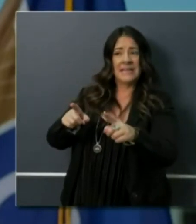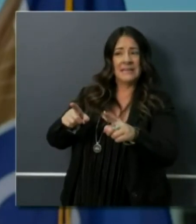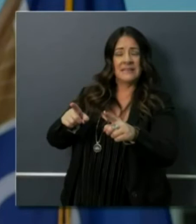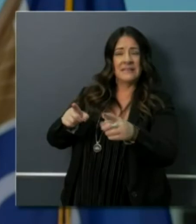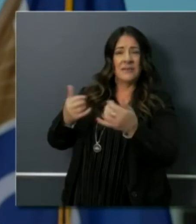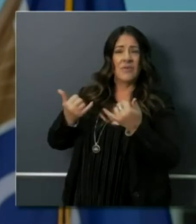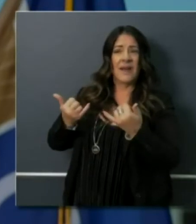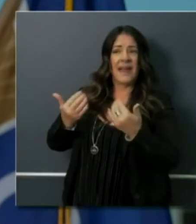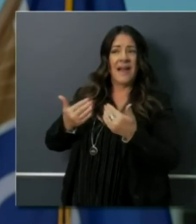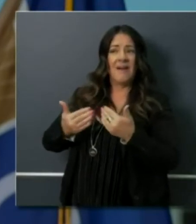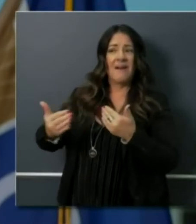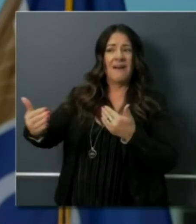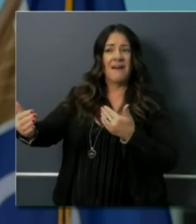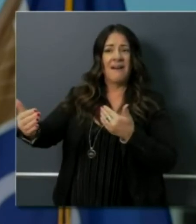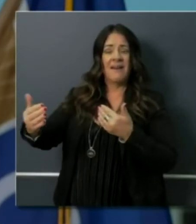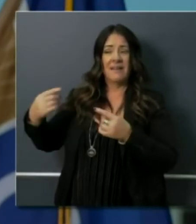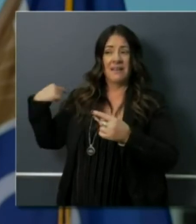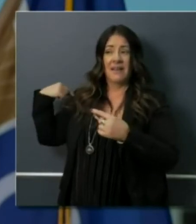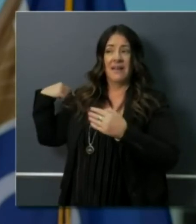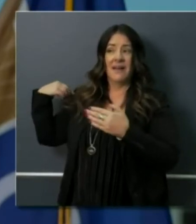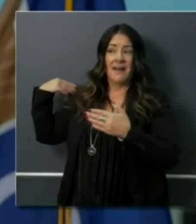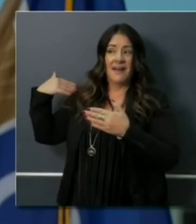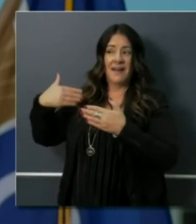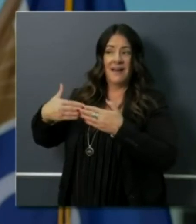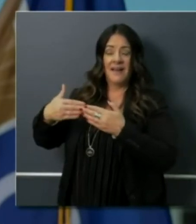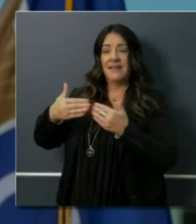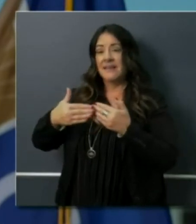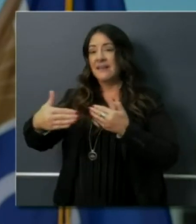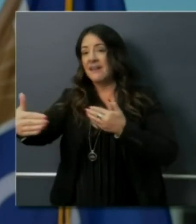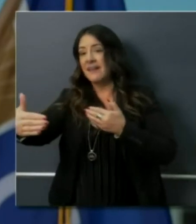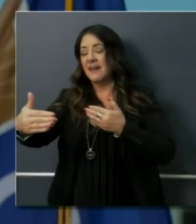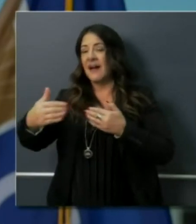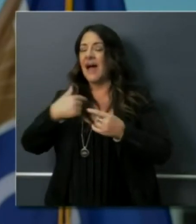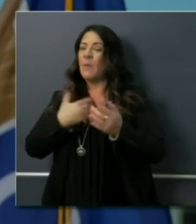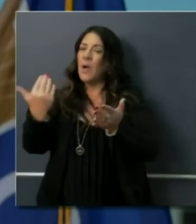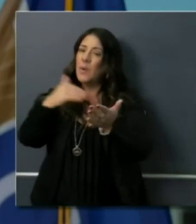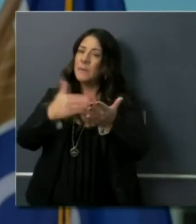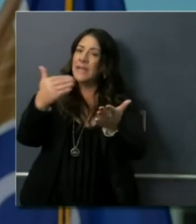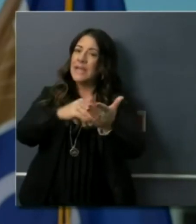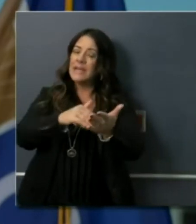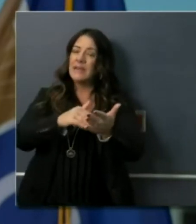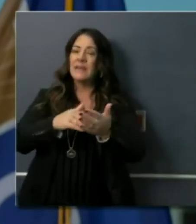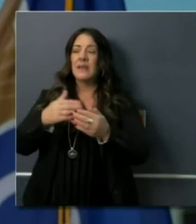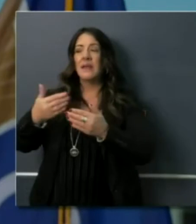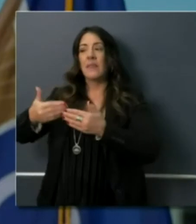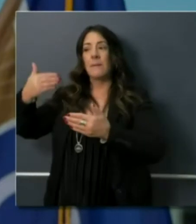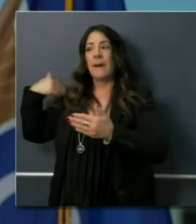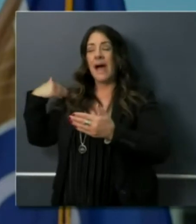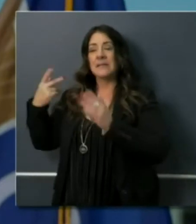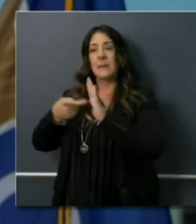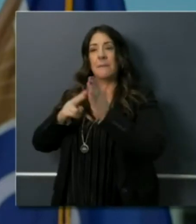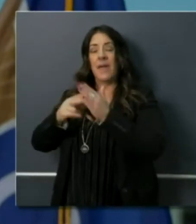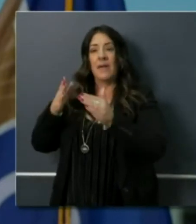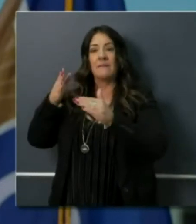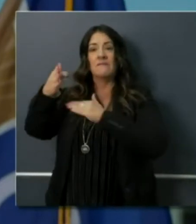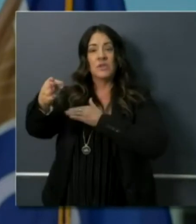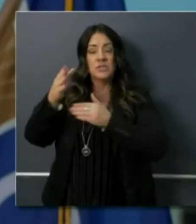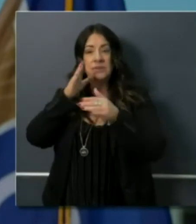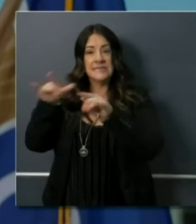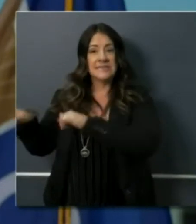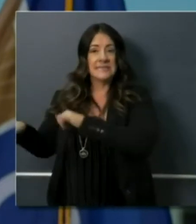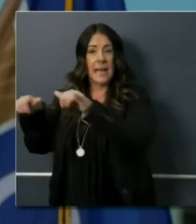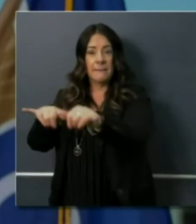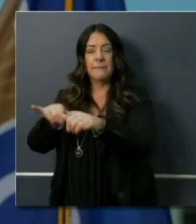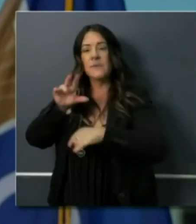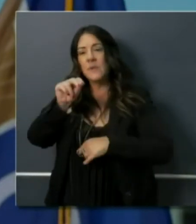time. It's a mantra, and forgive me, I'll repeat it. Not only is the past not equal the future, but we also have